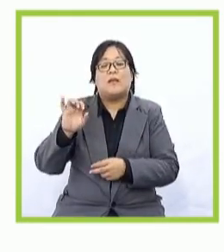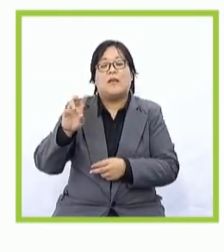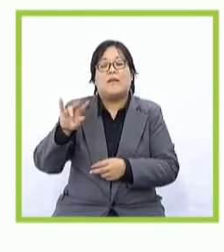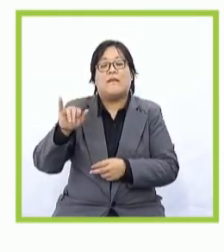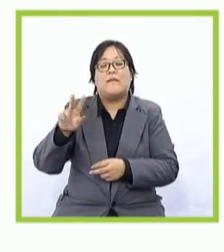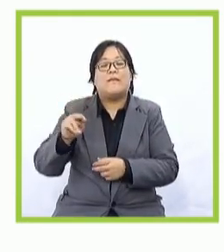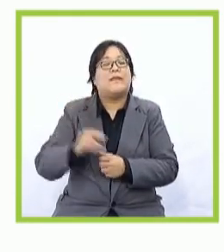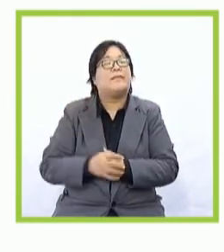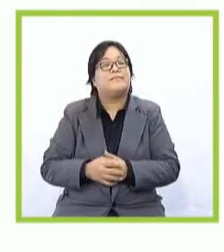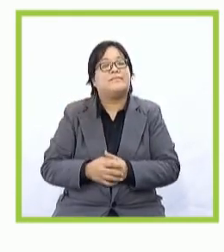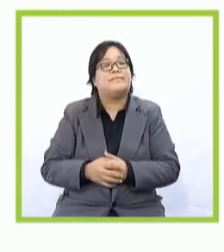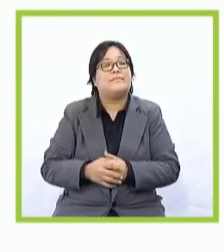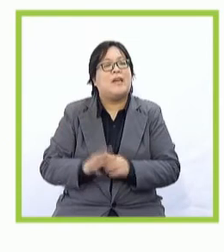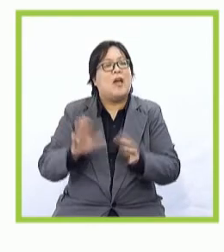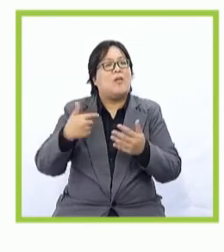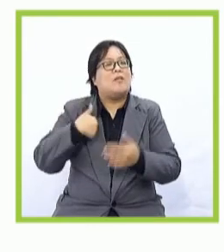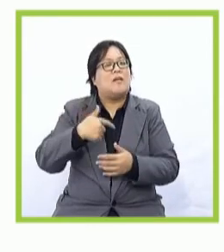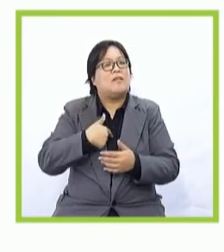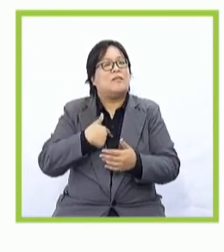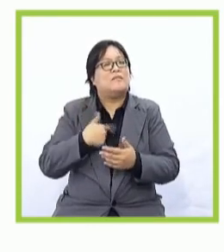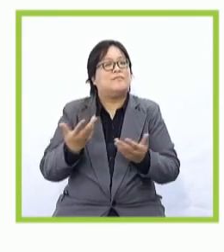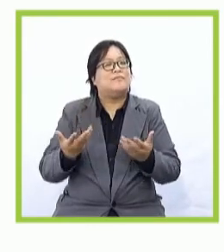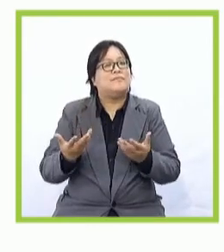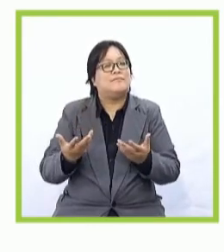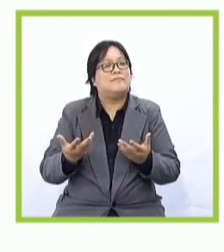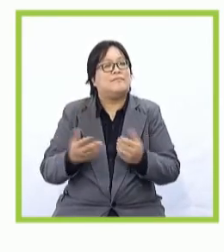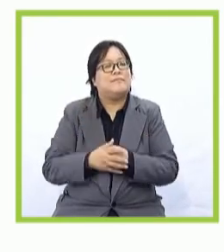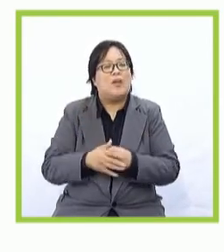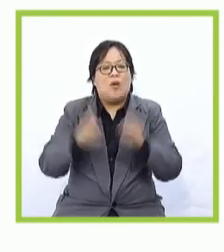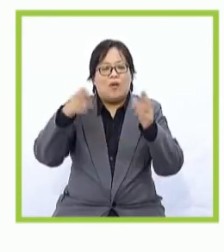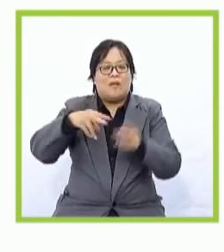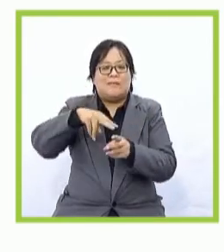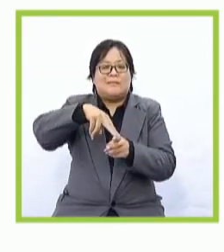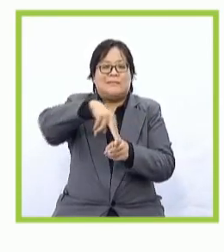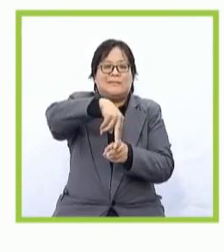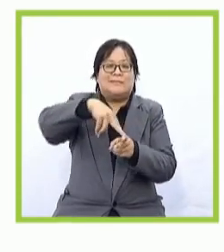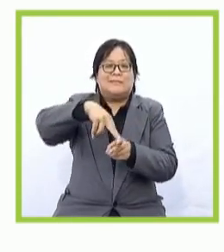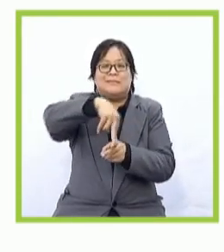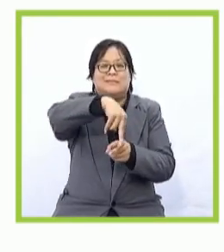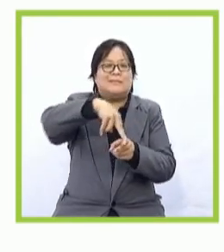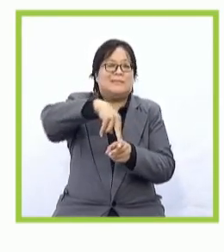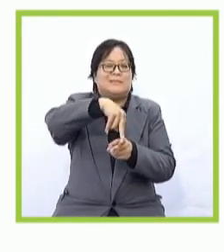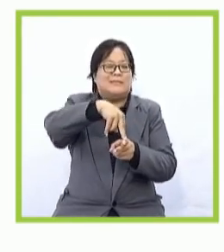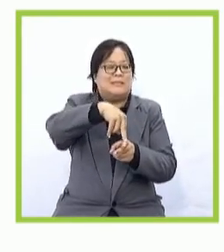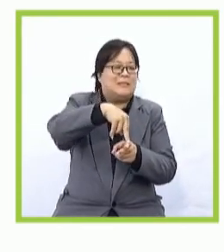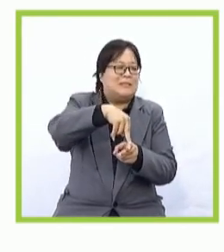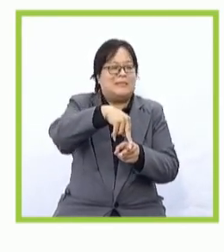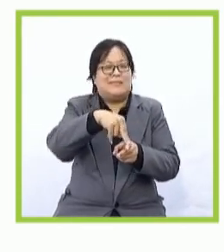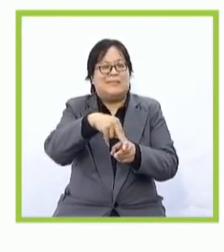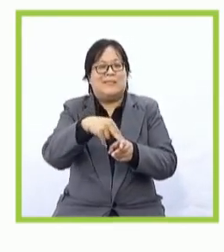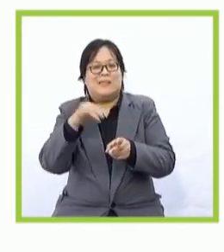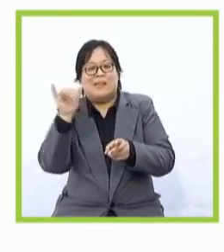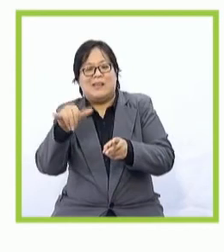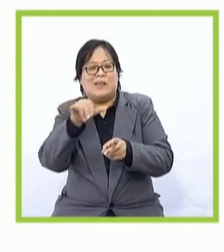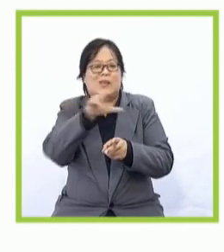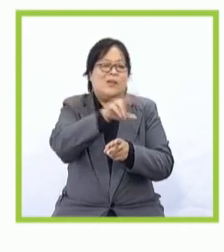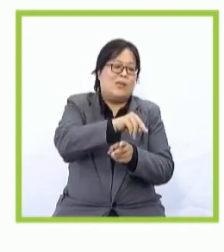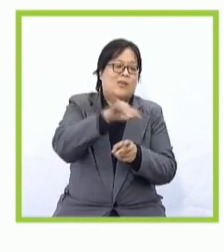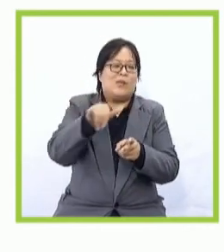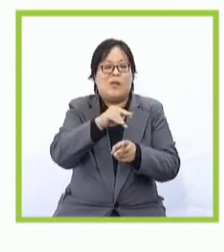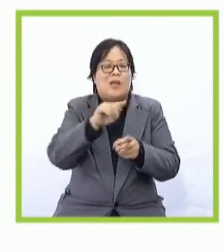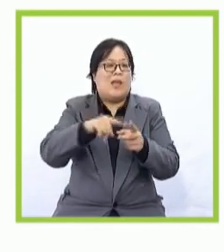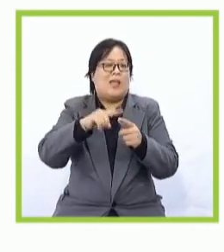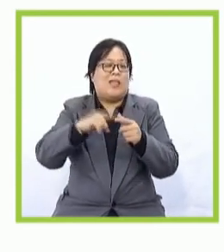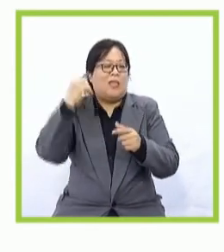is, how do we onboard these fence-sitters, the ones who are mildly concerned about inequality or do not have an